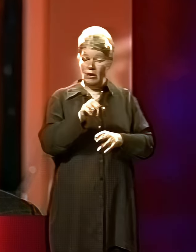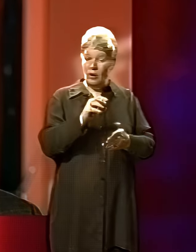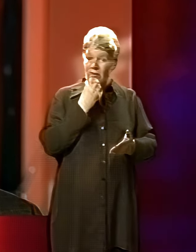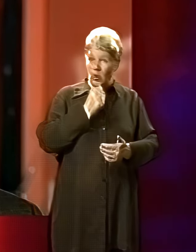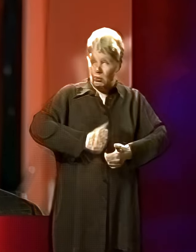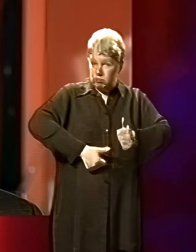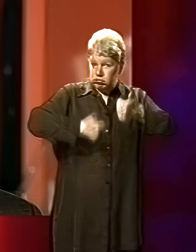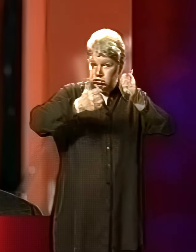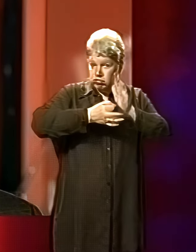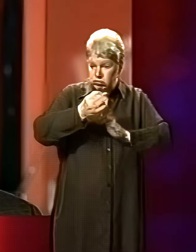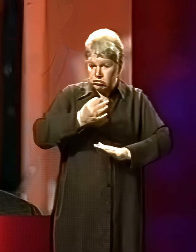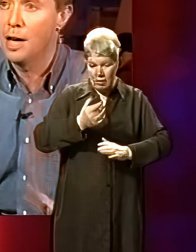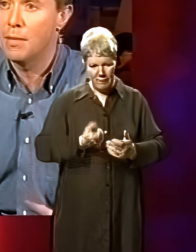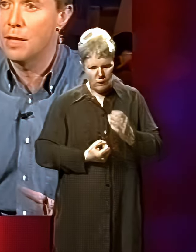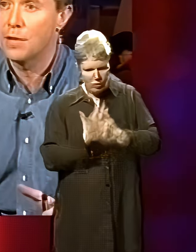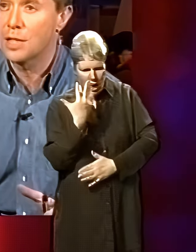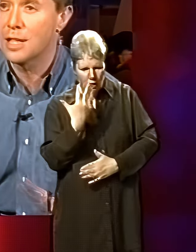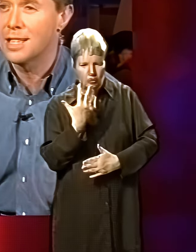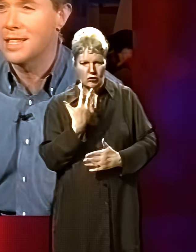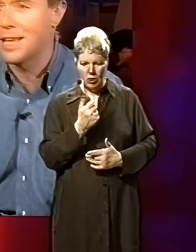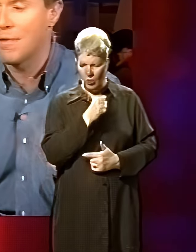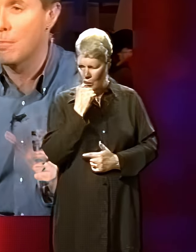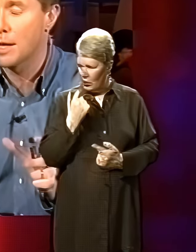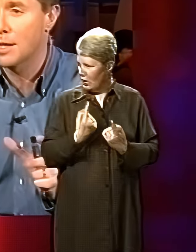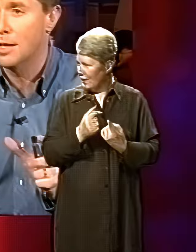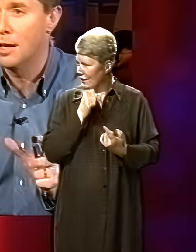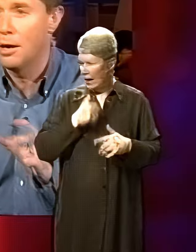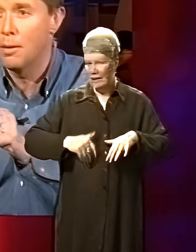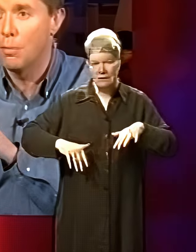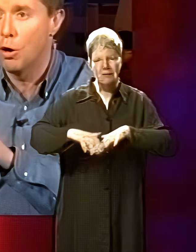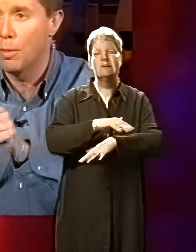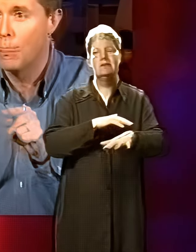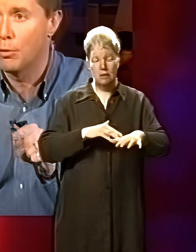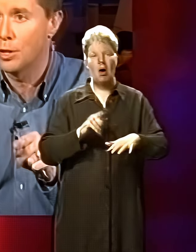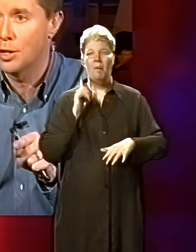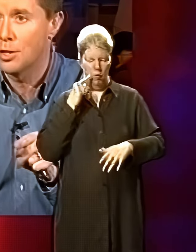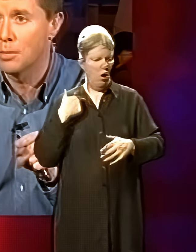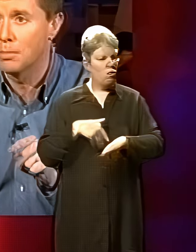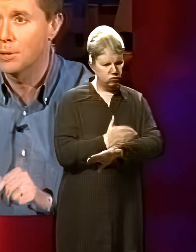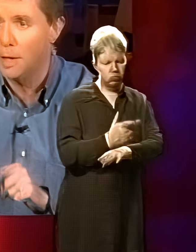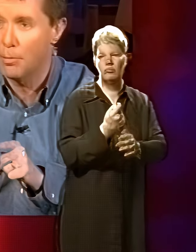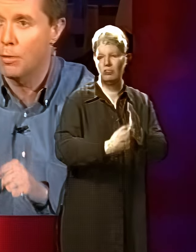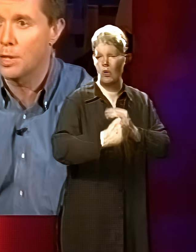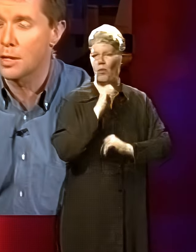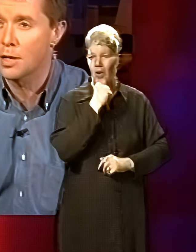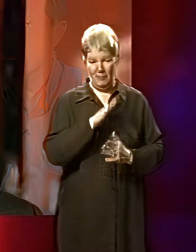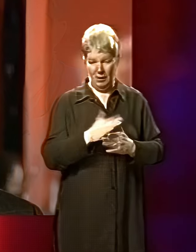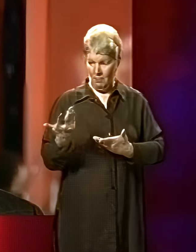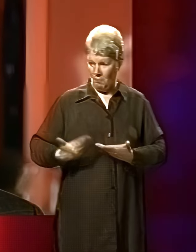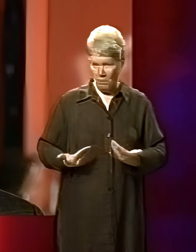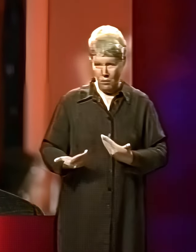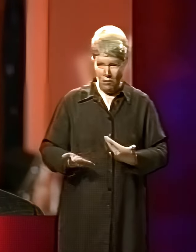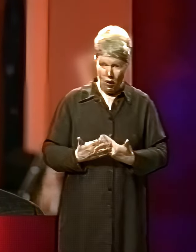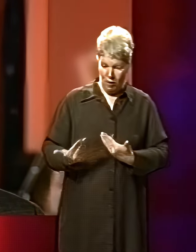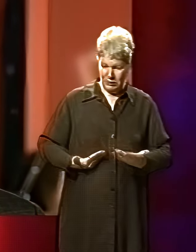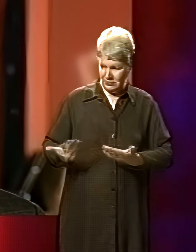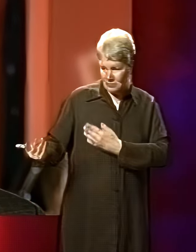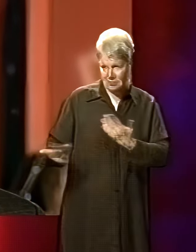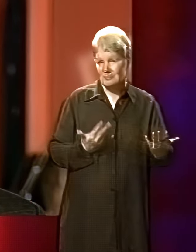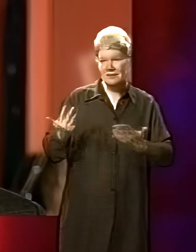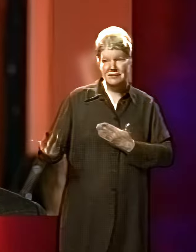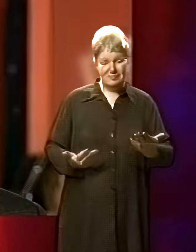food better and made it fresher and made the facilities even better, more people would use them. So you get more business, up the quality, more